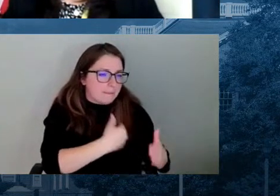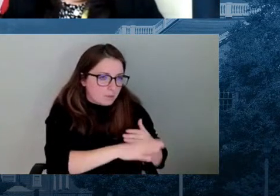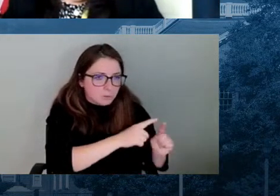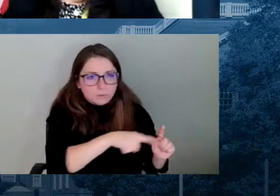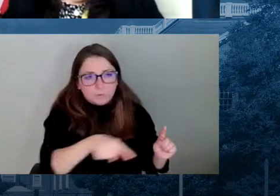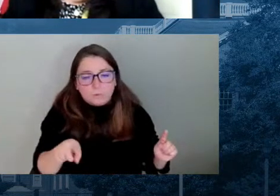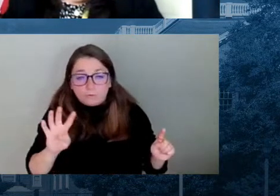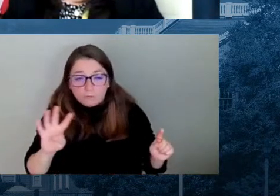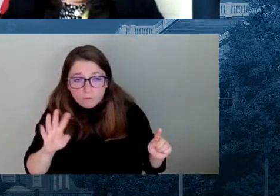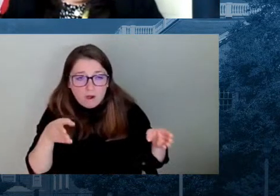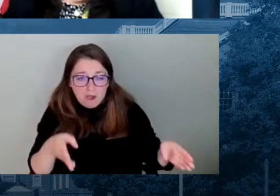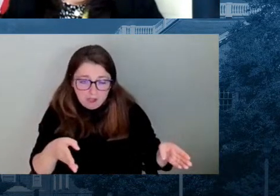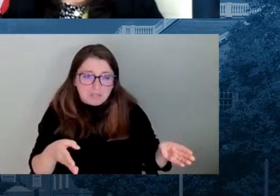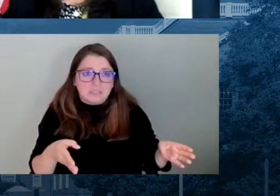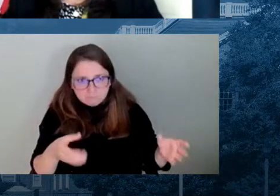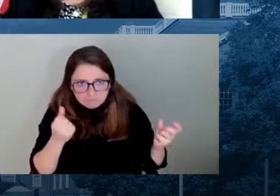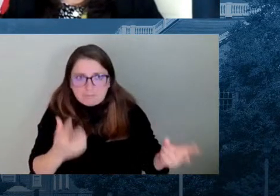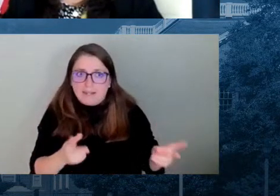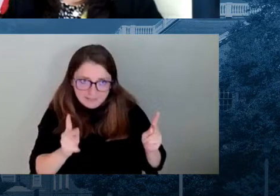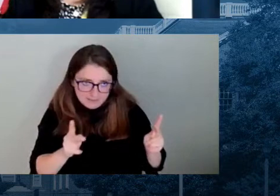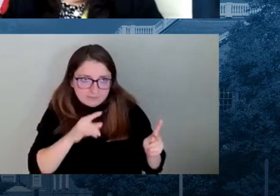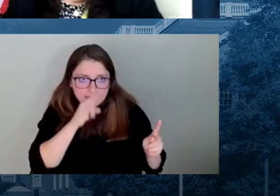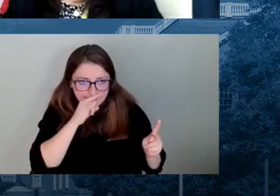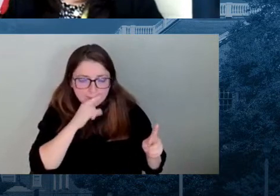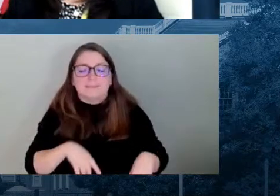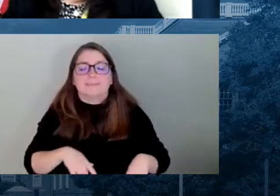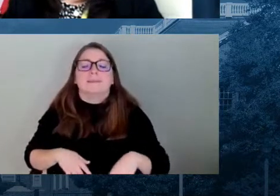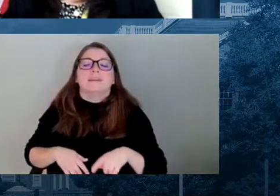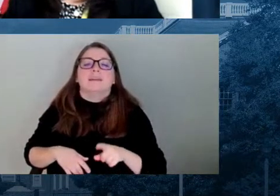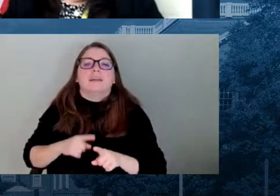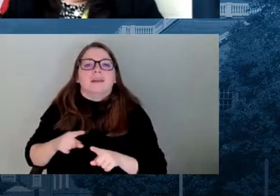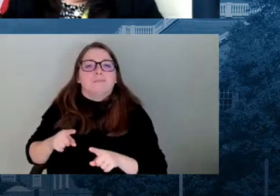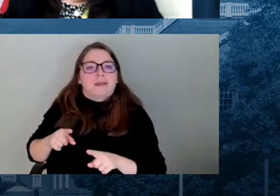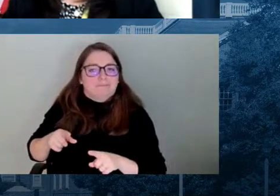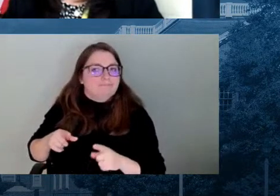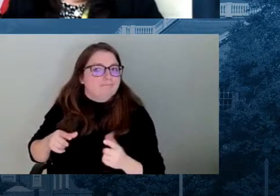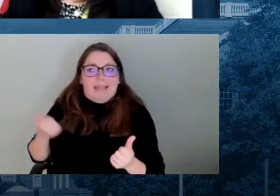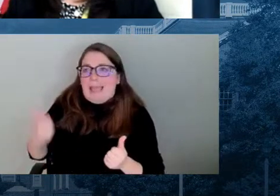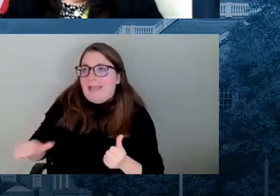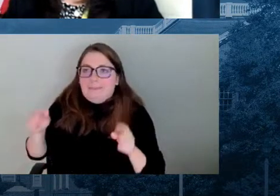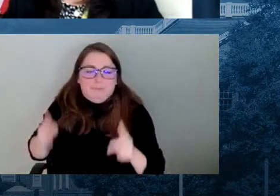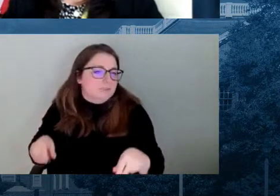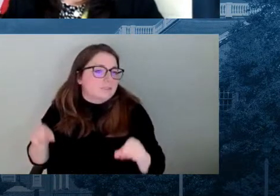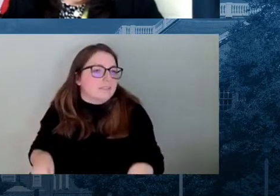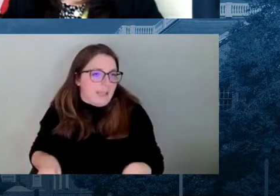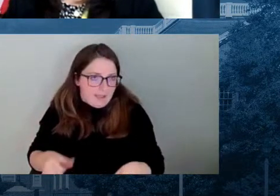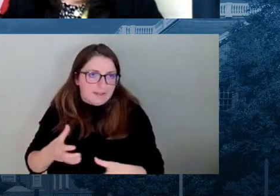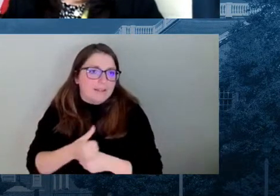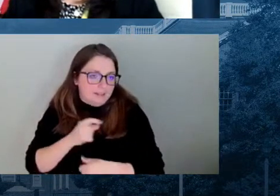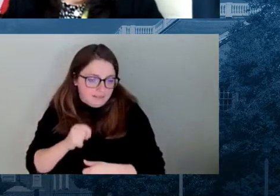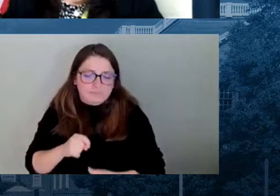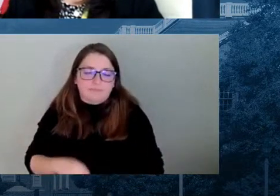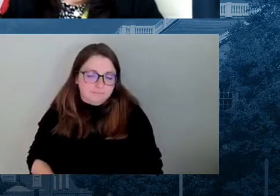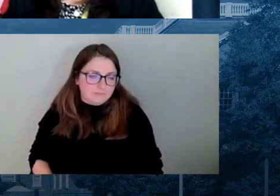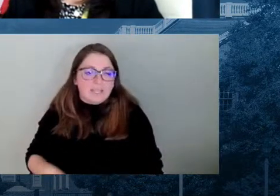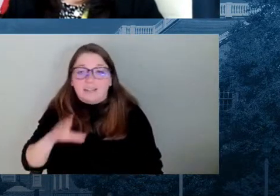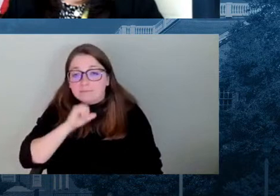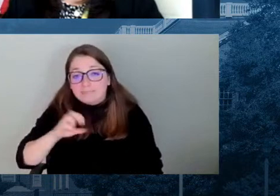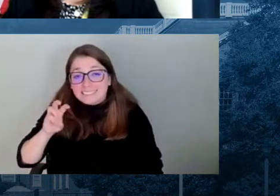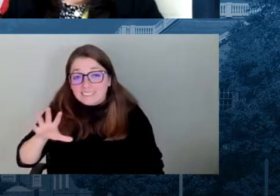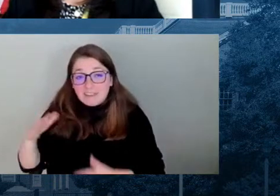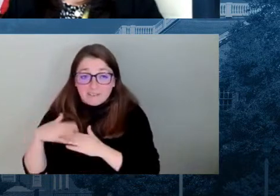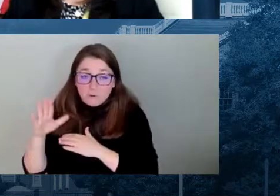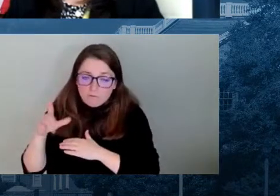age spectrum, to the point we're also seeing it in our 65 and older. So we certainly want to be cautious of its spread. It is highly